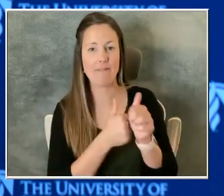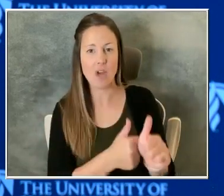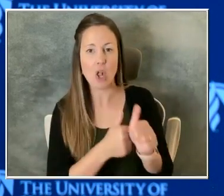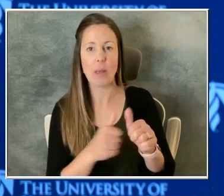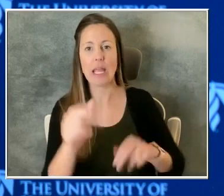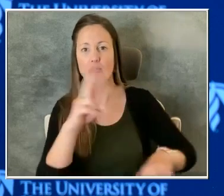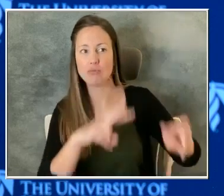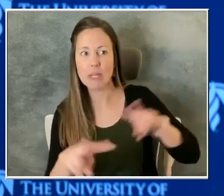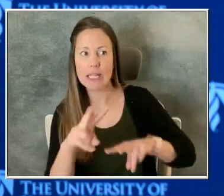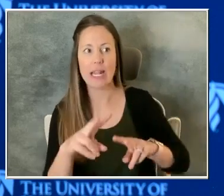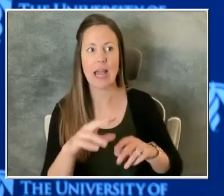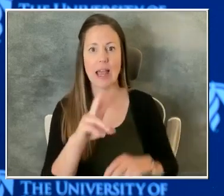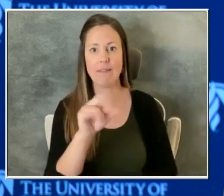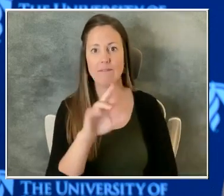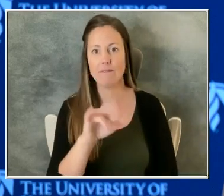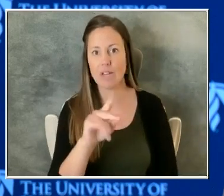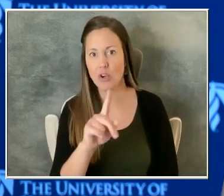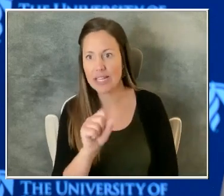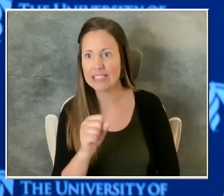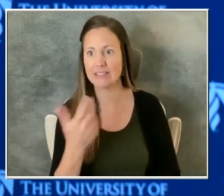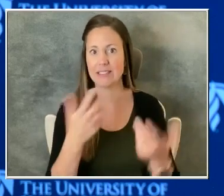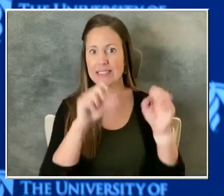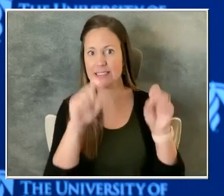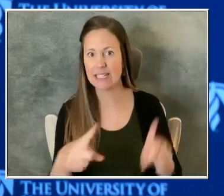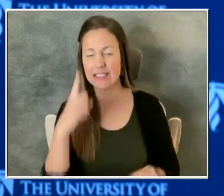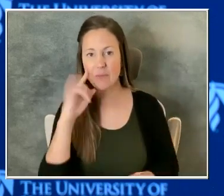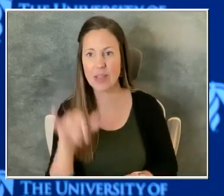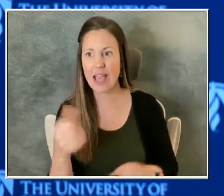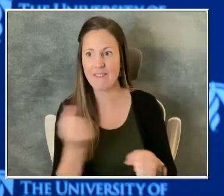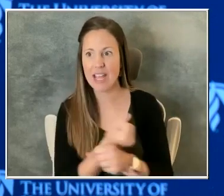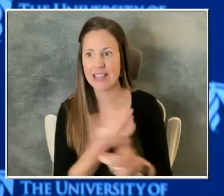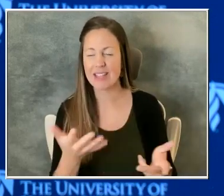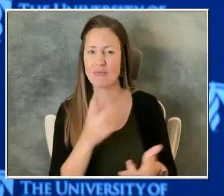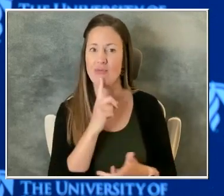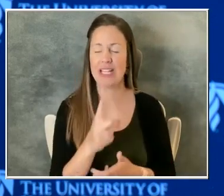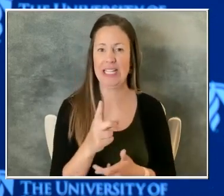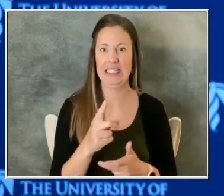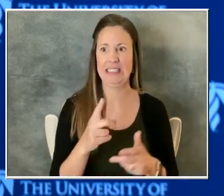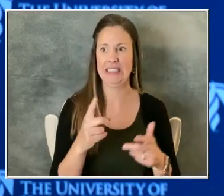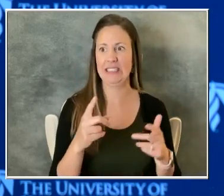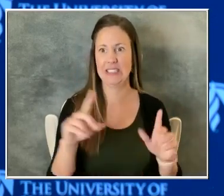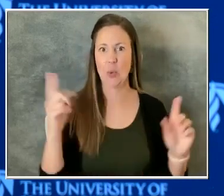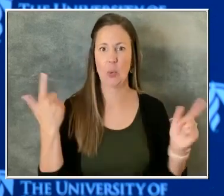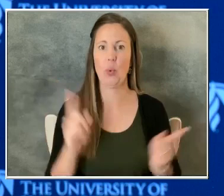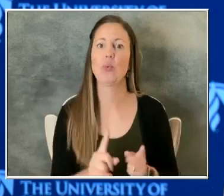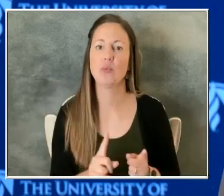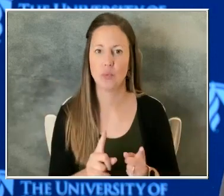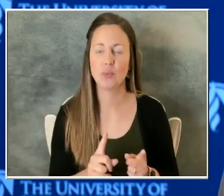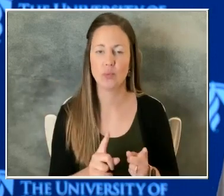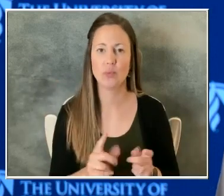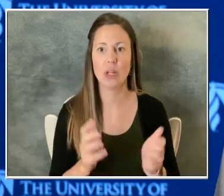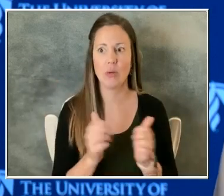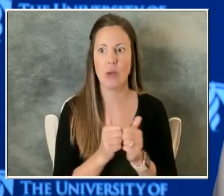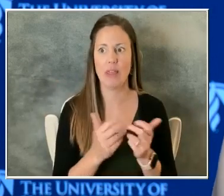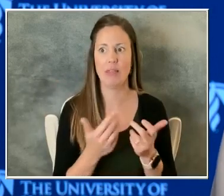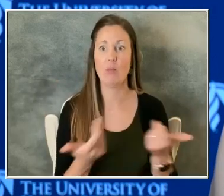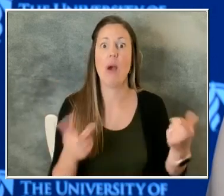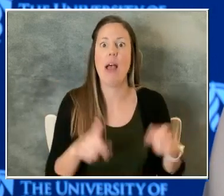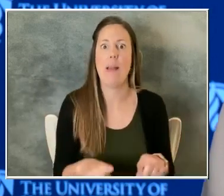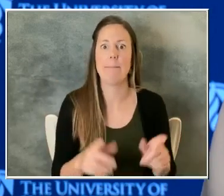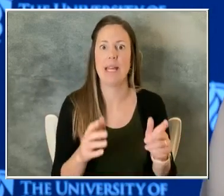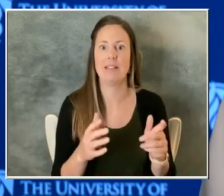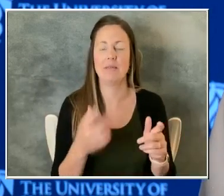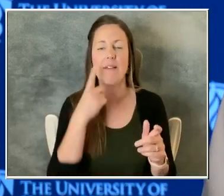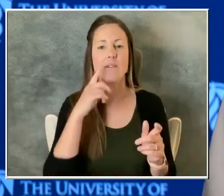amount of testing that we are doing for that is significantly reduced to where it was at the height of the pandemic. So that is not a surprise,